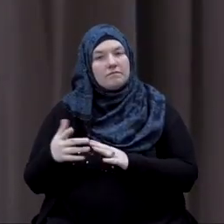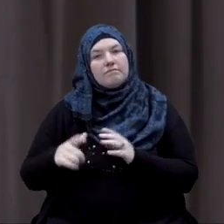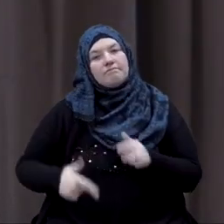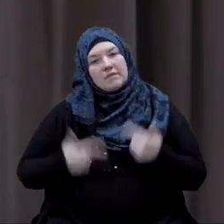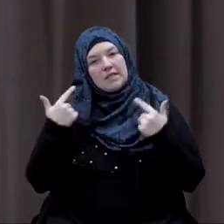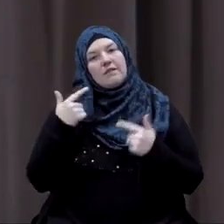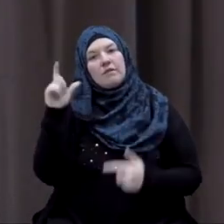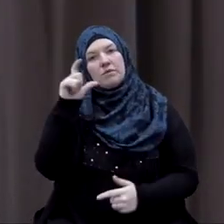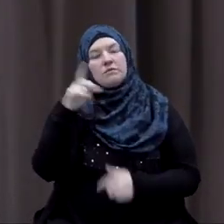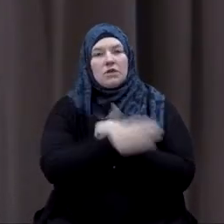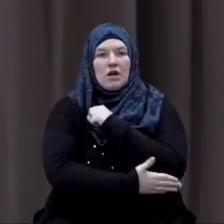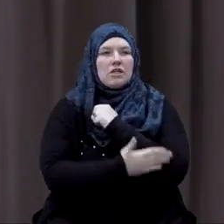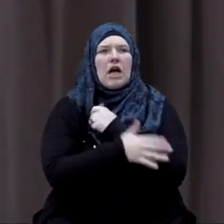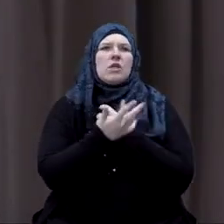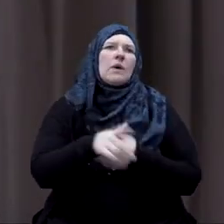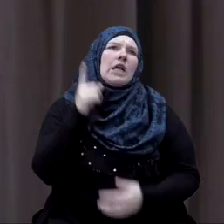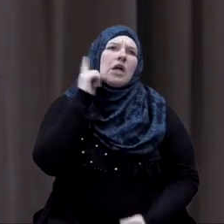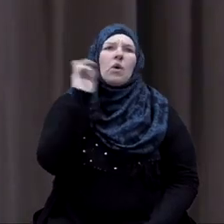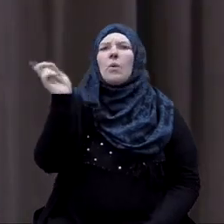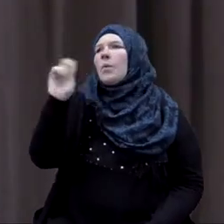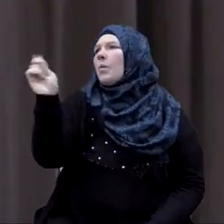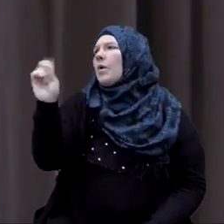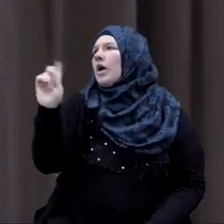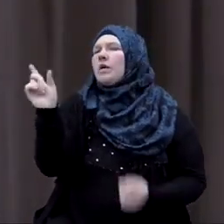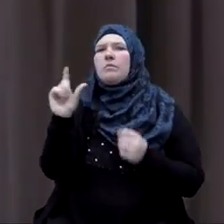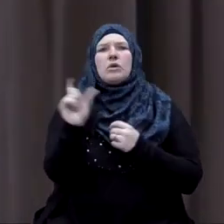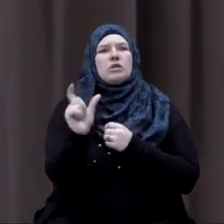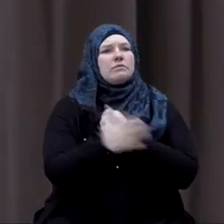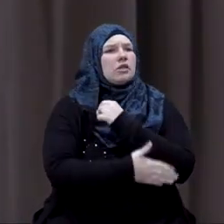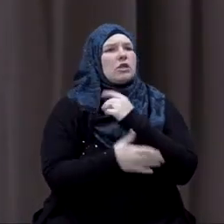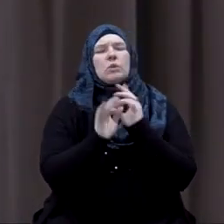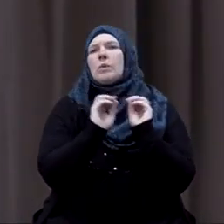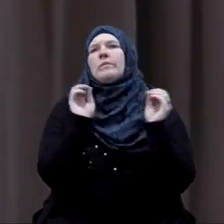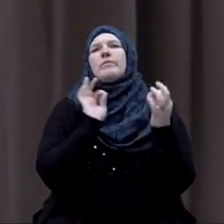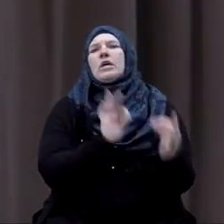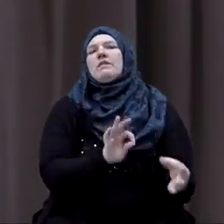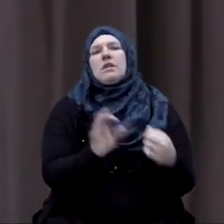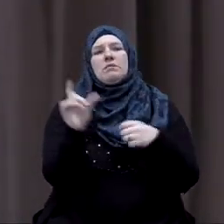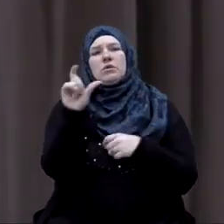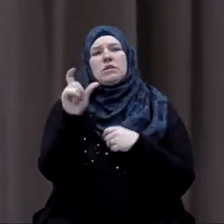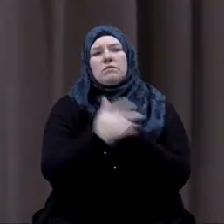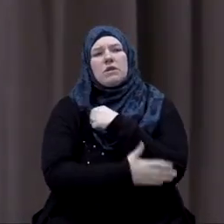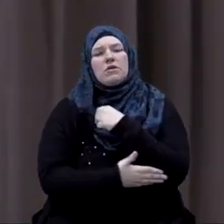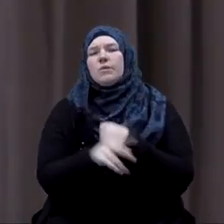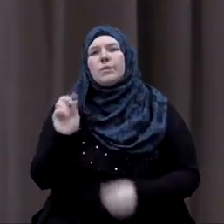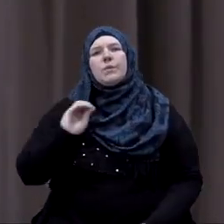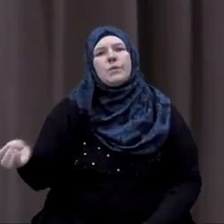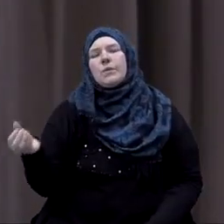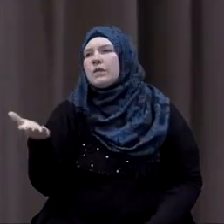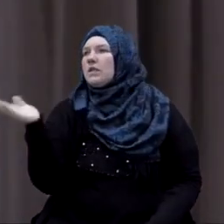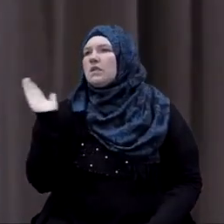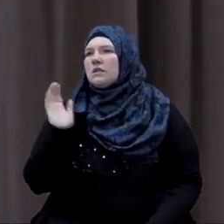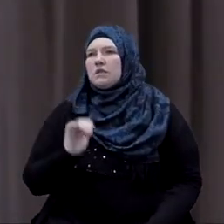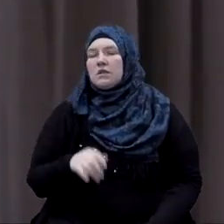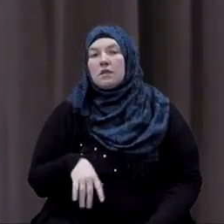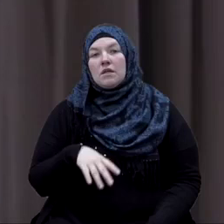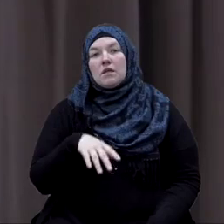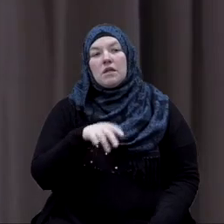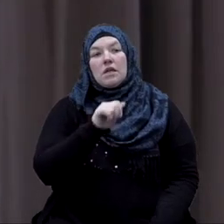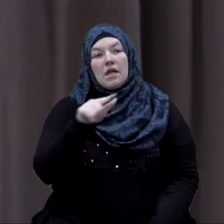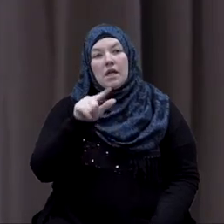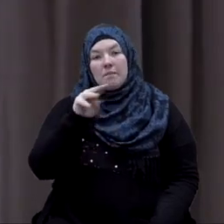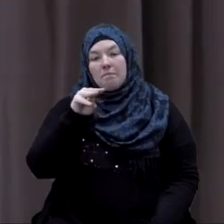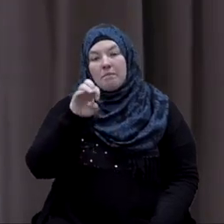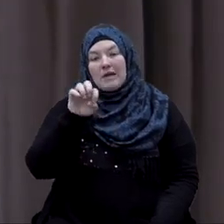And I don't want to hear the issue, where is the Muslim country? There is no perfect Muslim country. The Medina